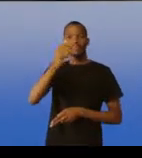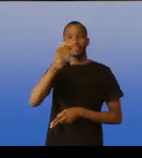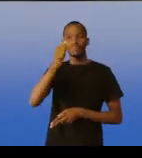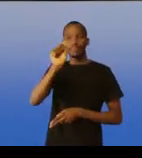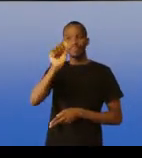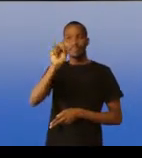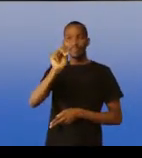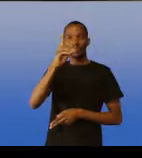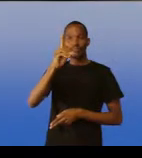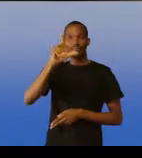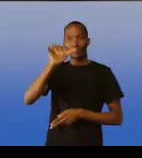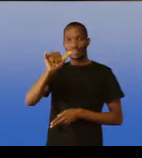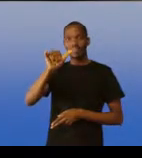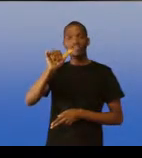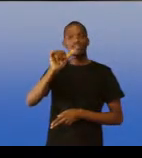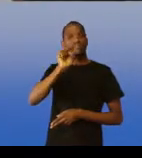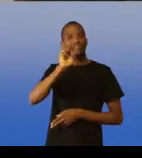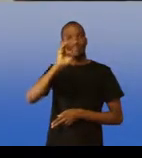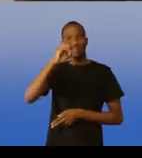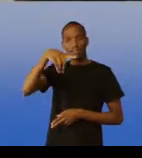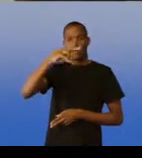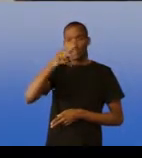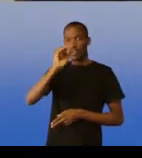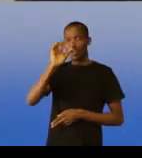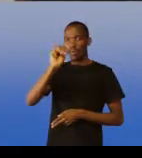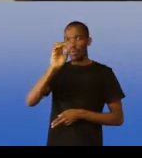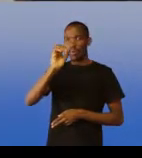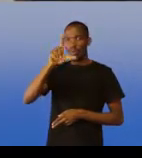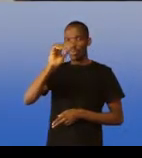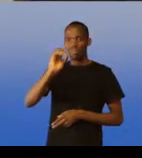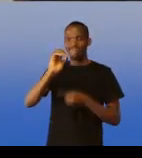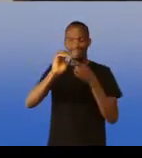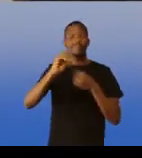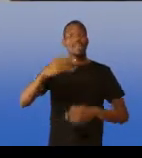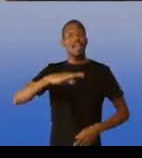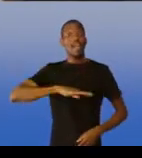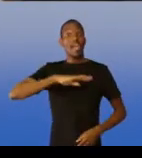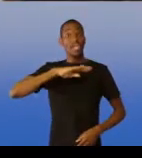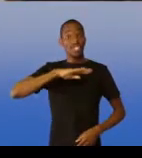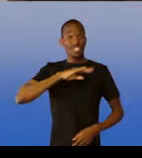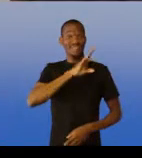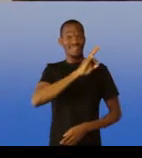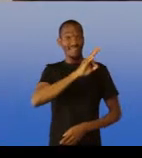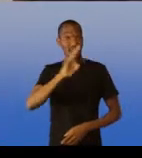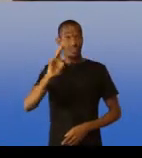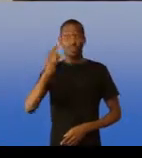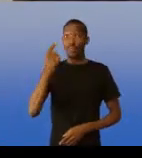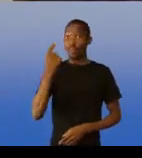si Phimolo Monageng. Ke dingwaga di le